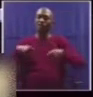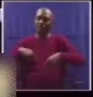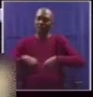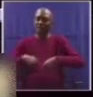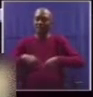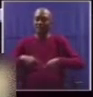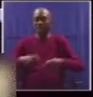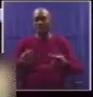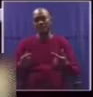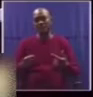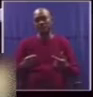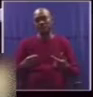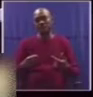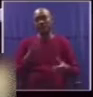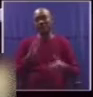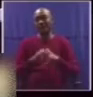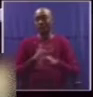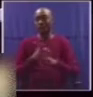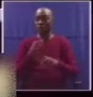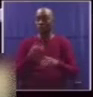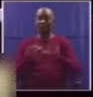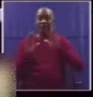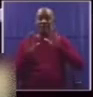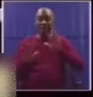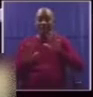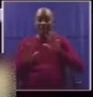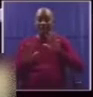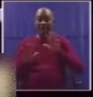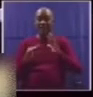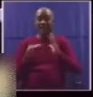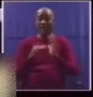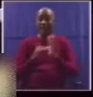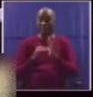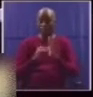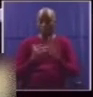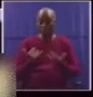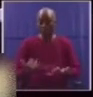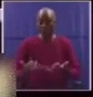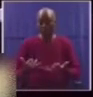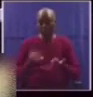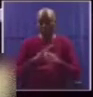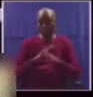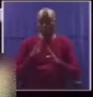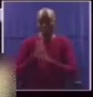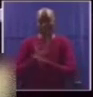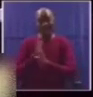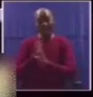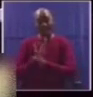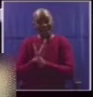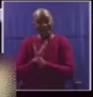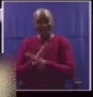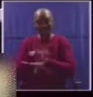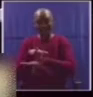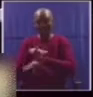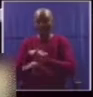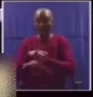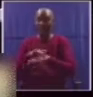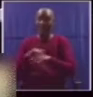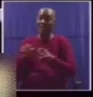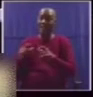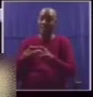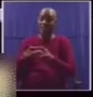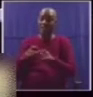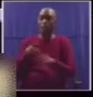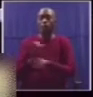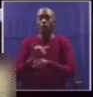because of the 9 million people currently on the private medical aid, which the